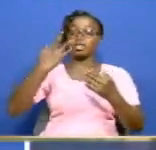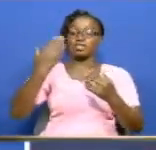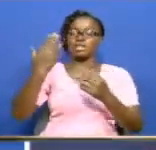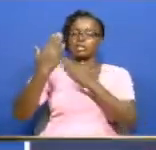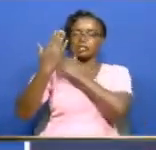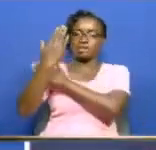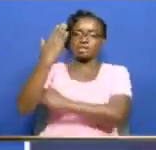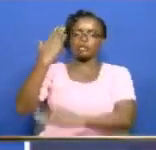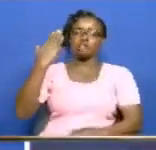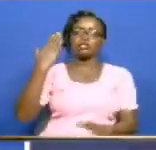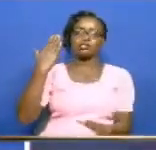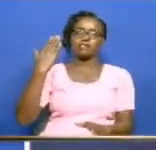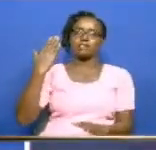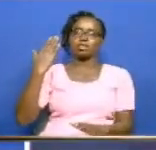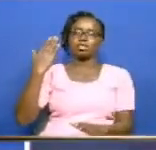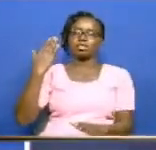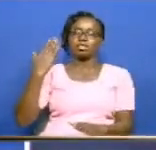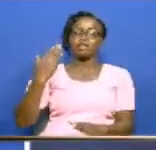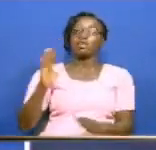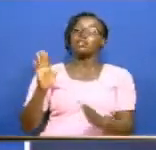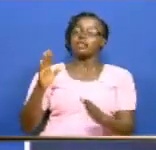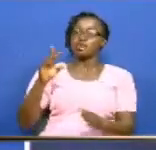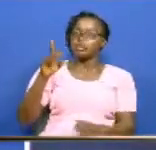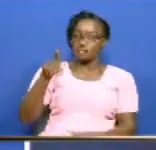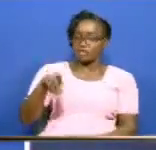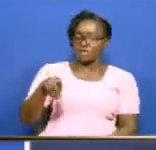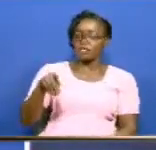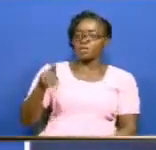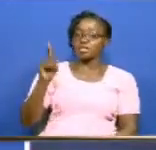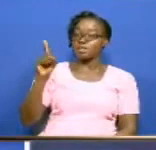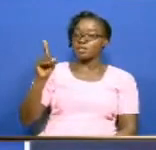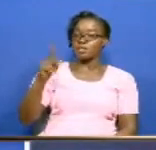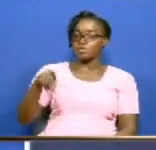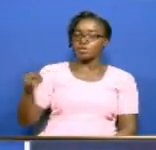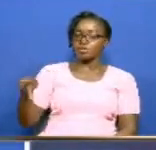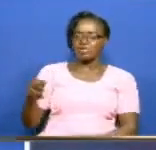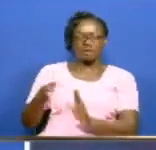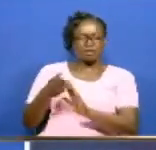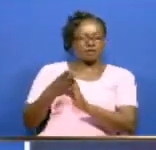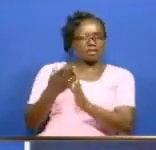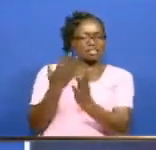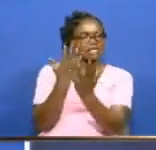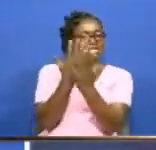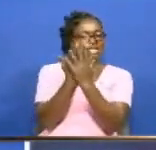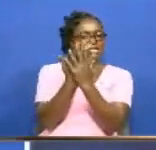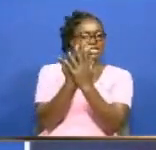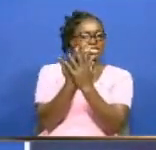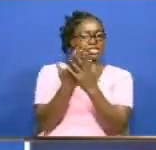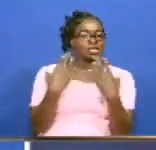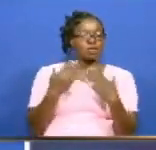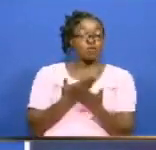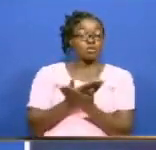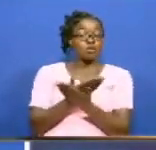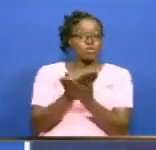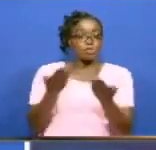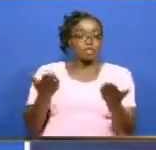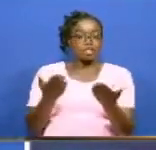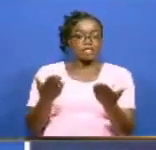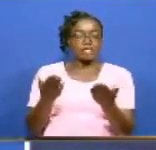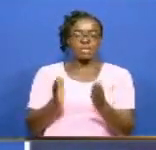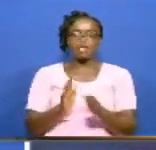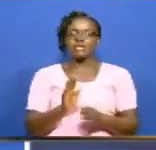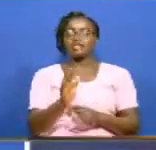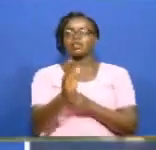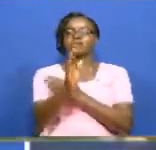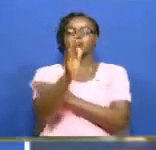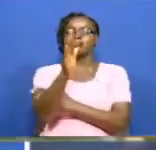off. Anamtaka mkurugenzi wa mashtaka ya umma kuharakisha kukamatwa na kushtakiwa kwa aliyomtendea uovu huo na kumwacha